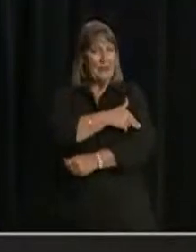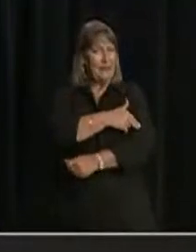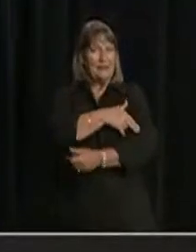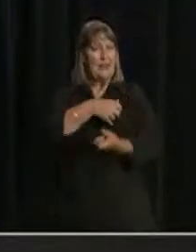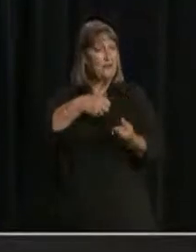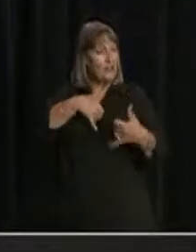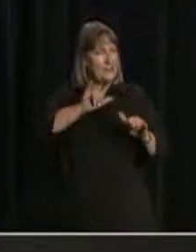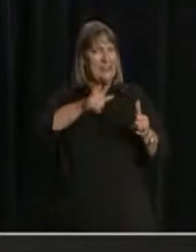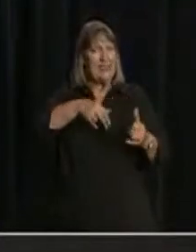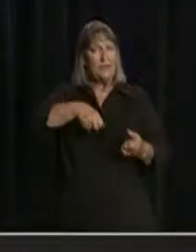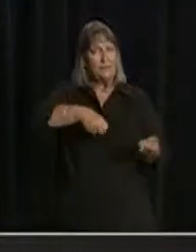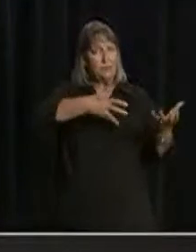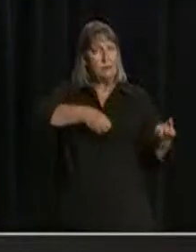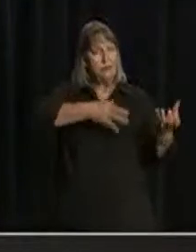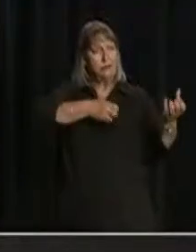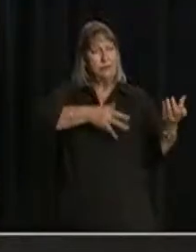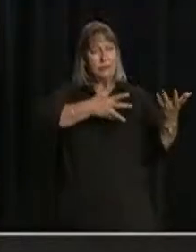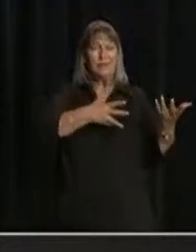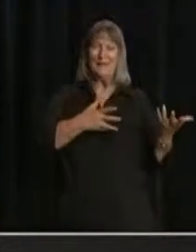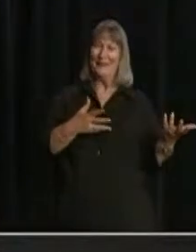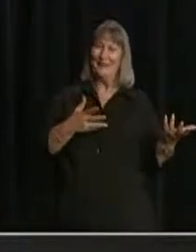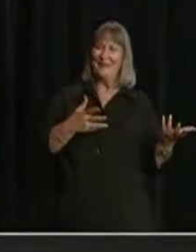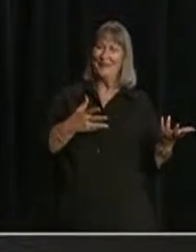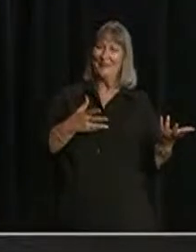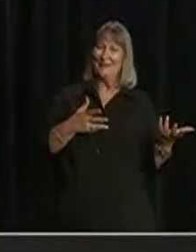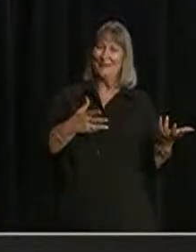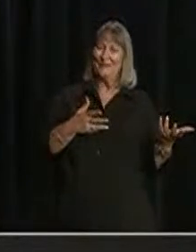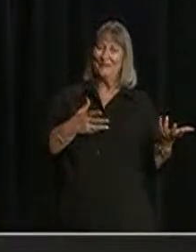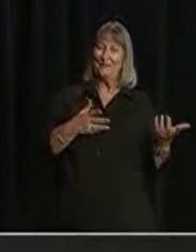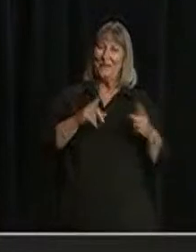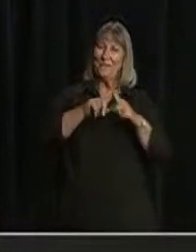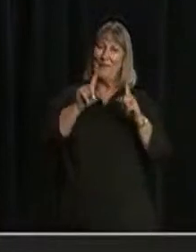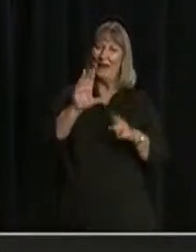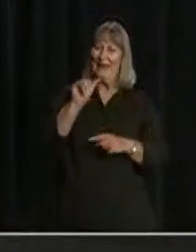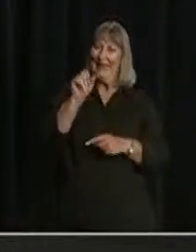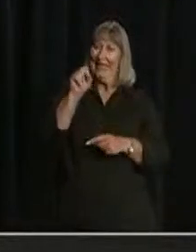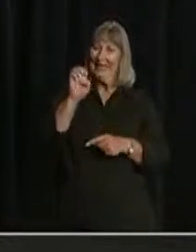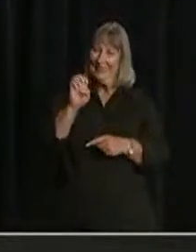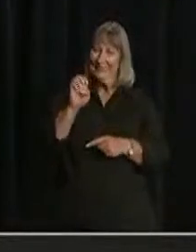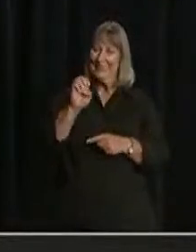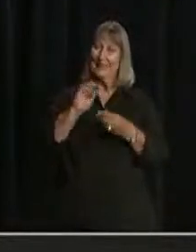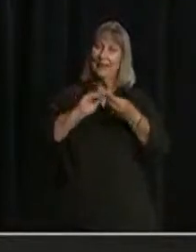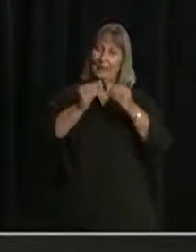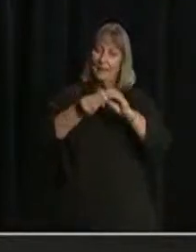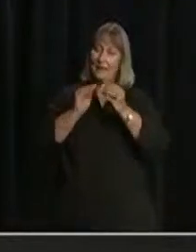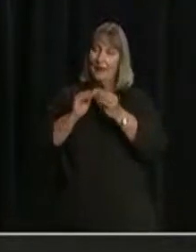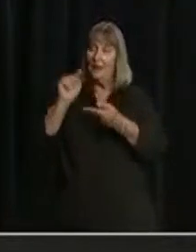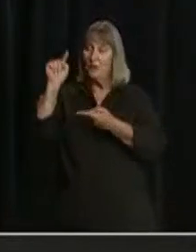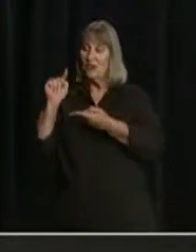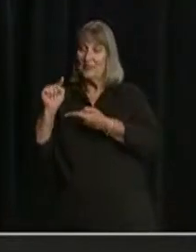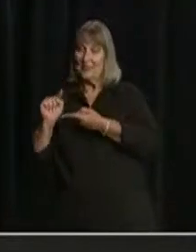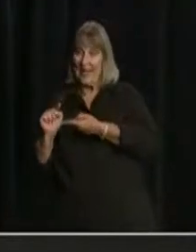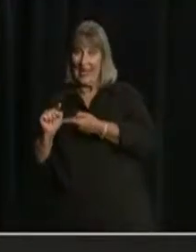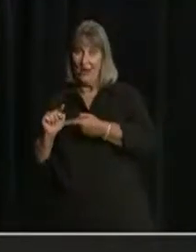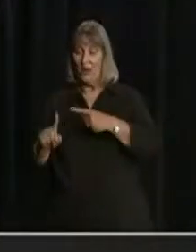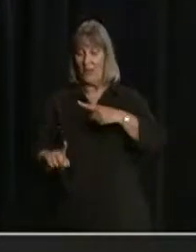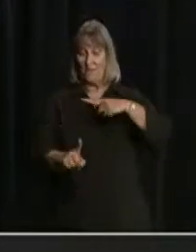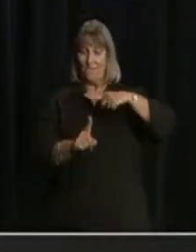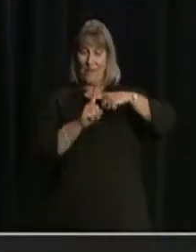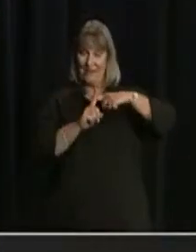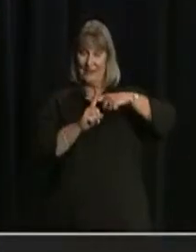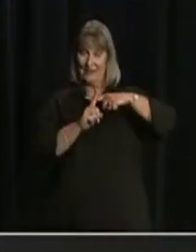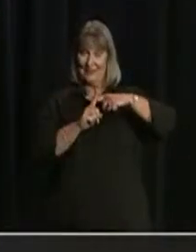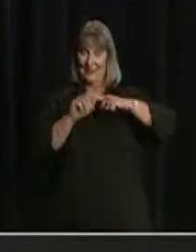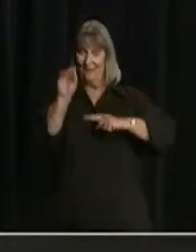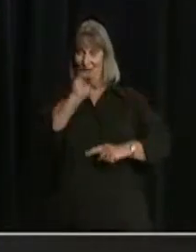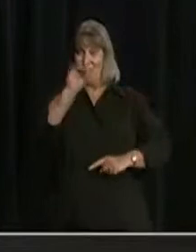any better since that same amount of time, and while cases seem to be a little lower, I mean, the positivity rate has been cut in half. So